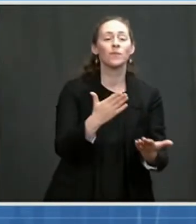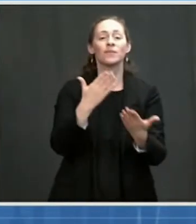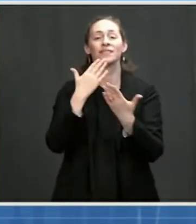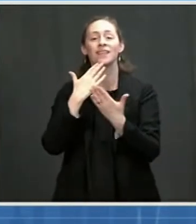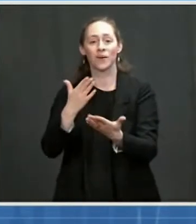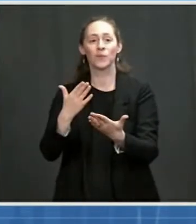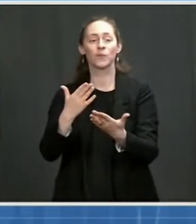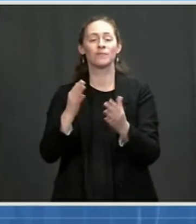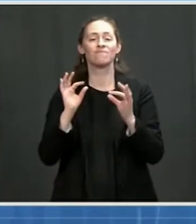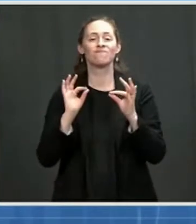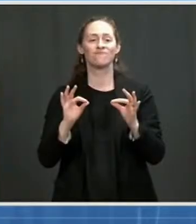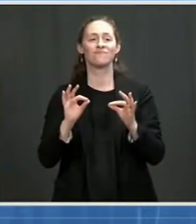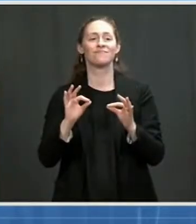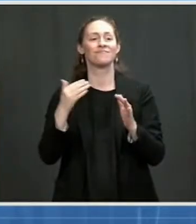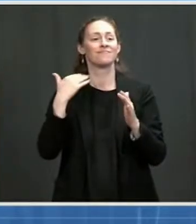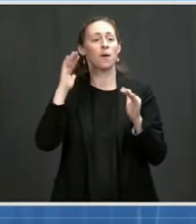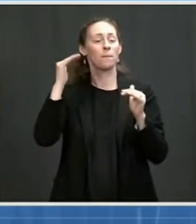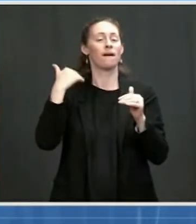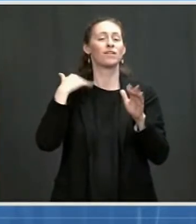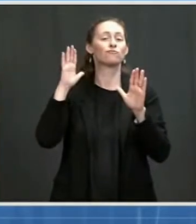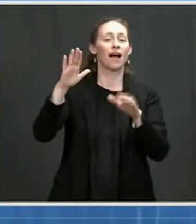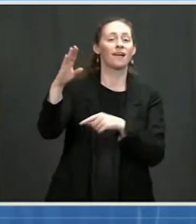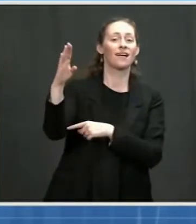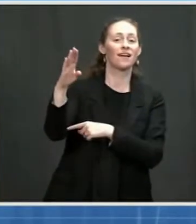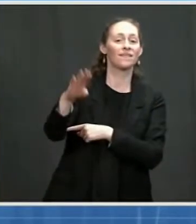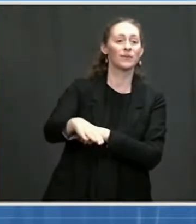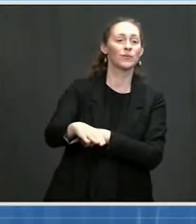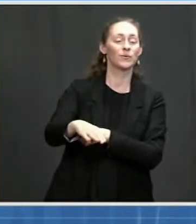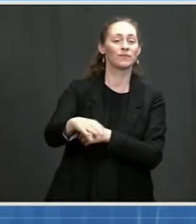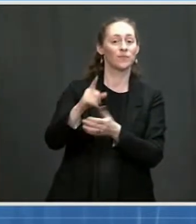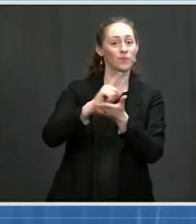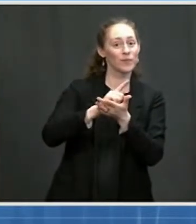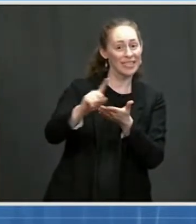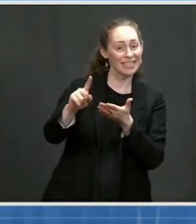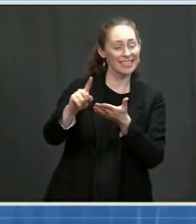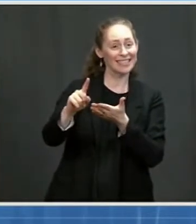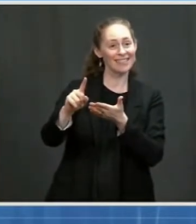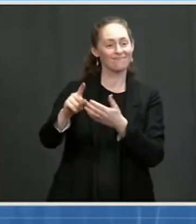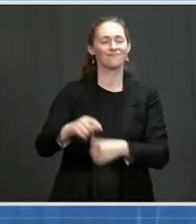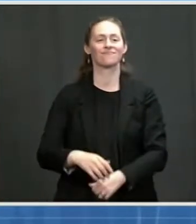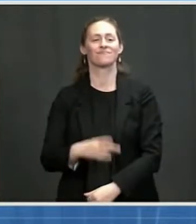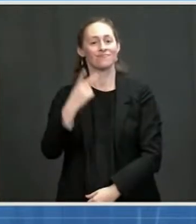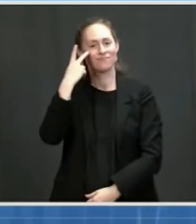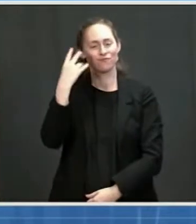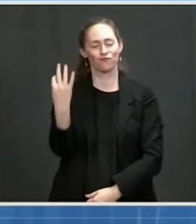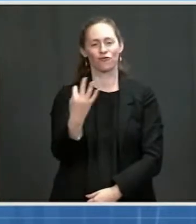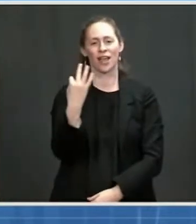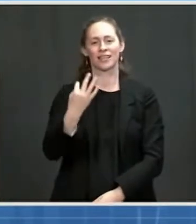and hope you have a great rest of the day and rest of the week, and we'll be doing this on Friday. Thanks.